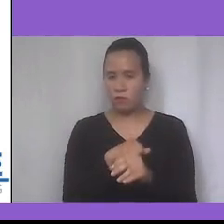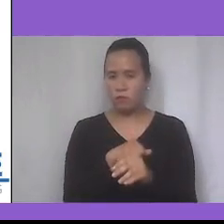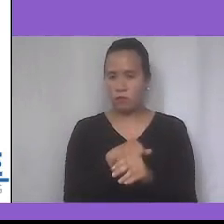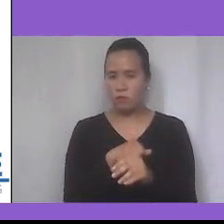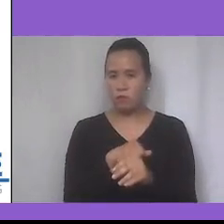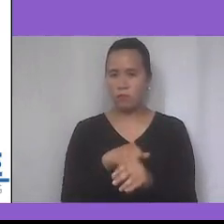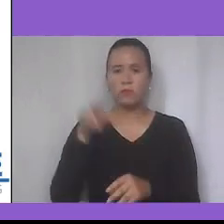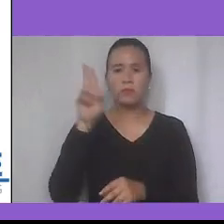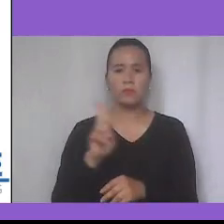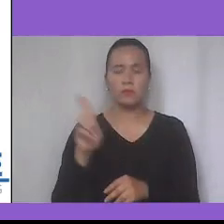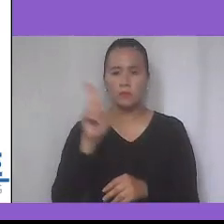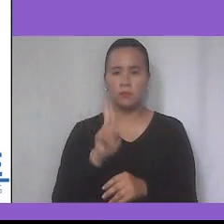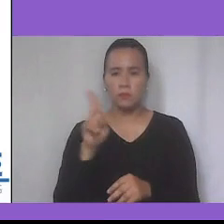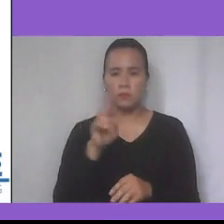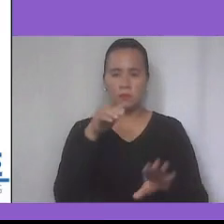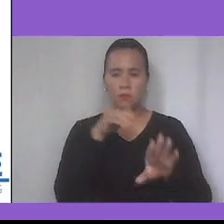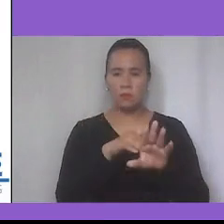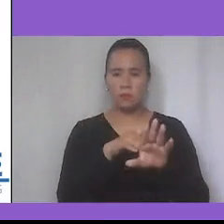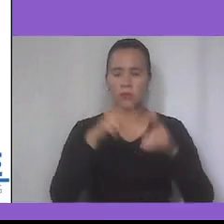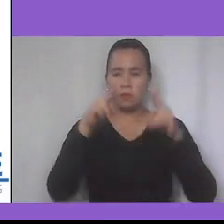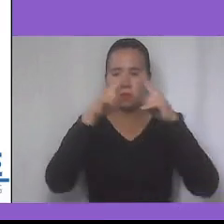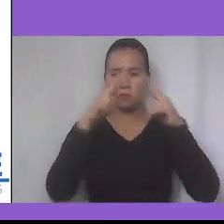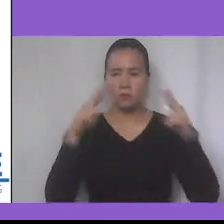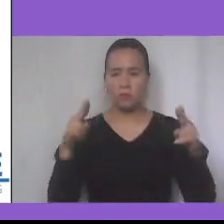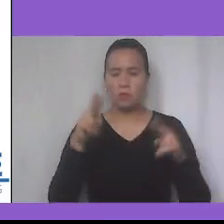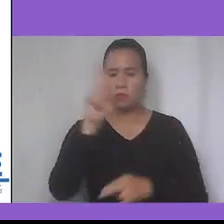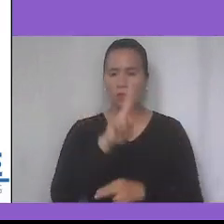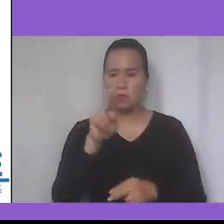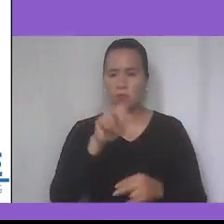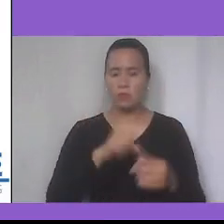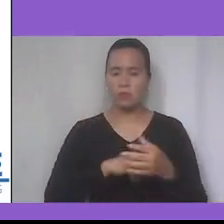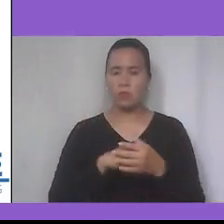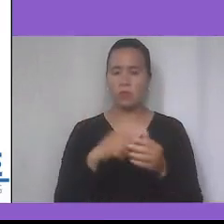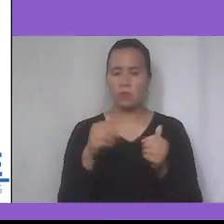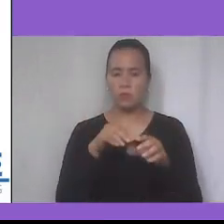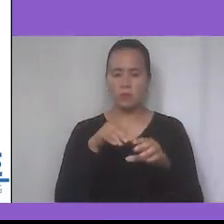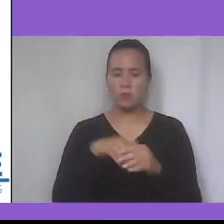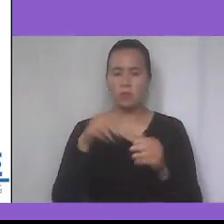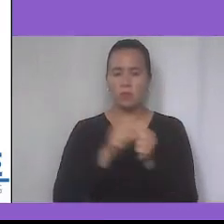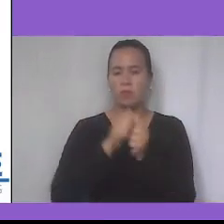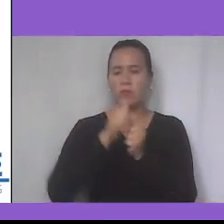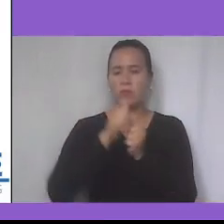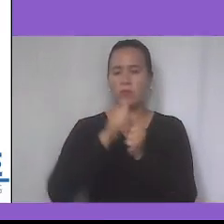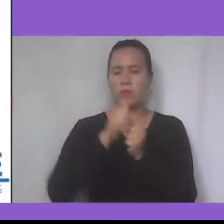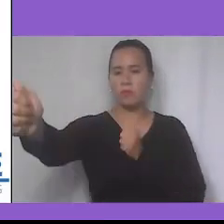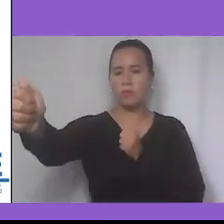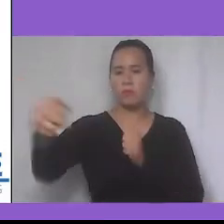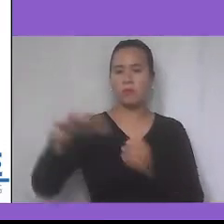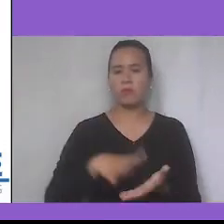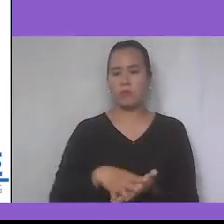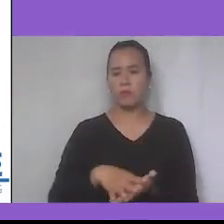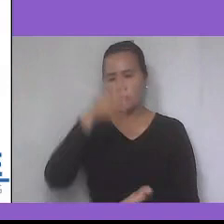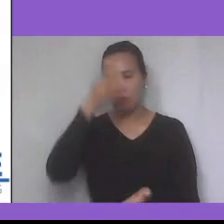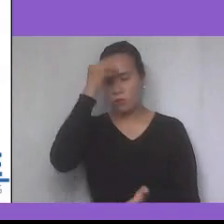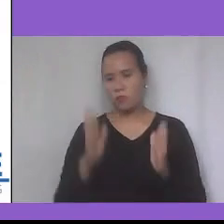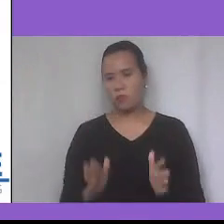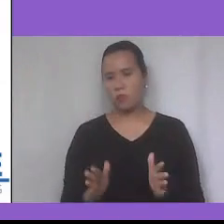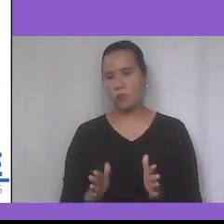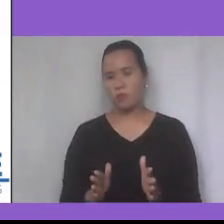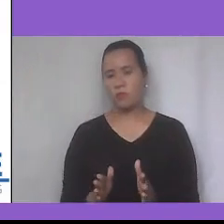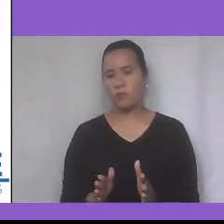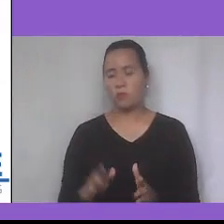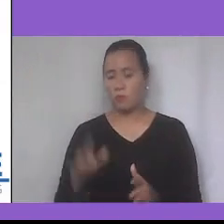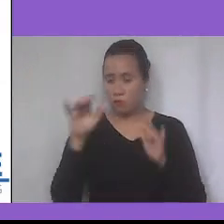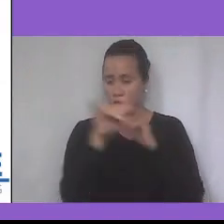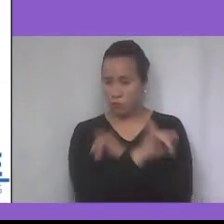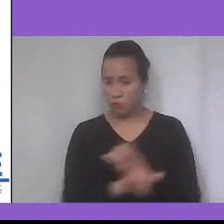being built-in and inclusive. And another one is it can be used at home remotely over distance learning,